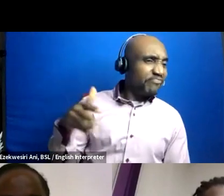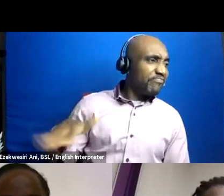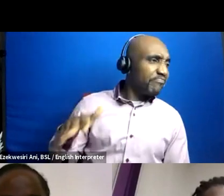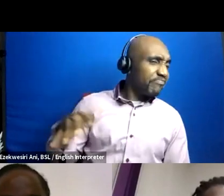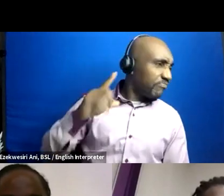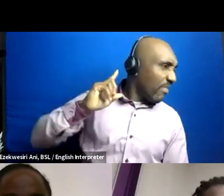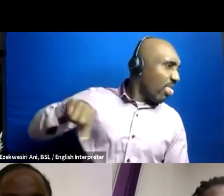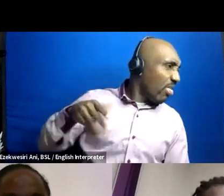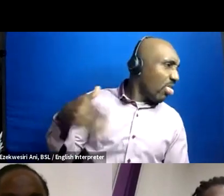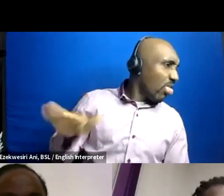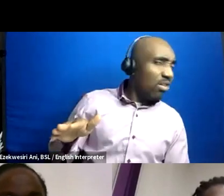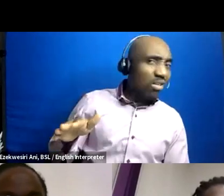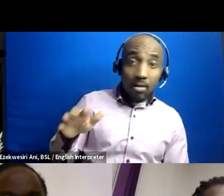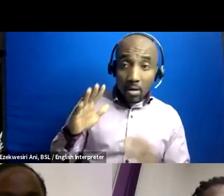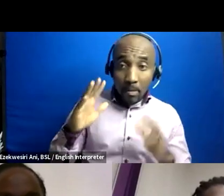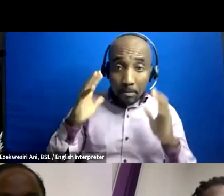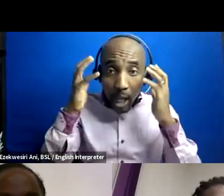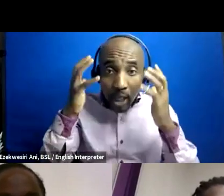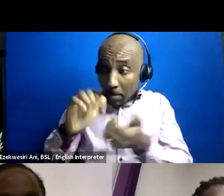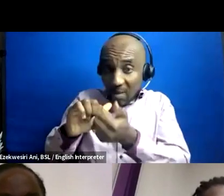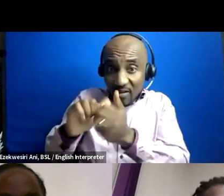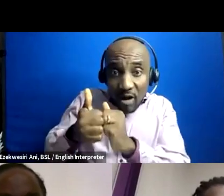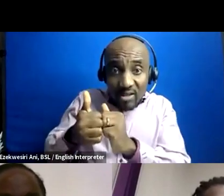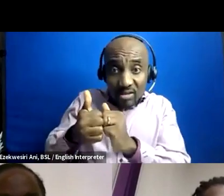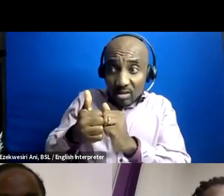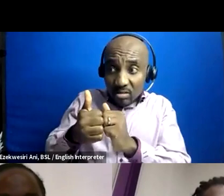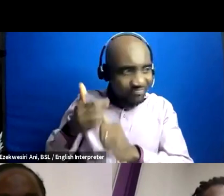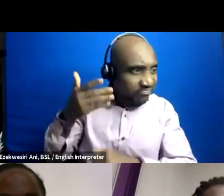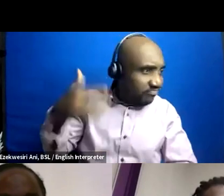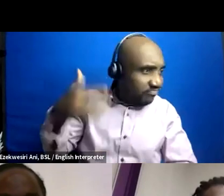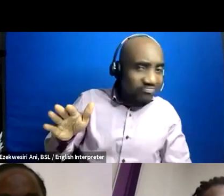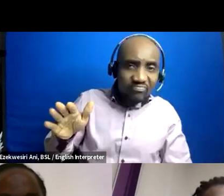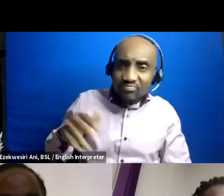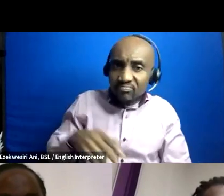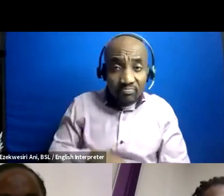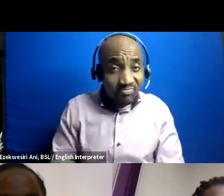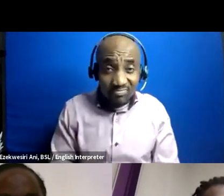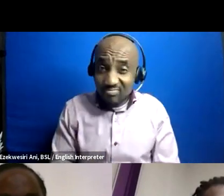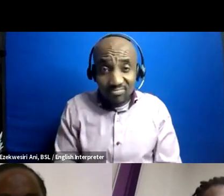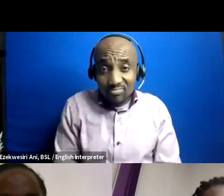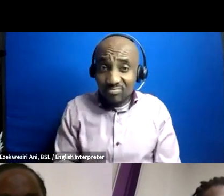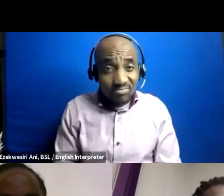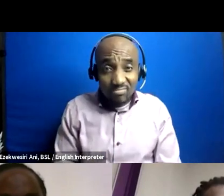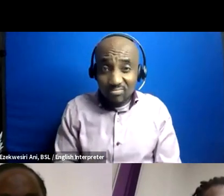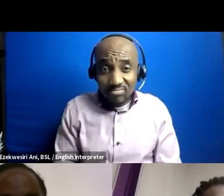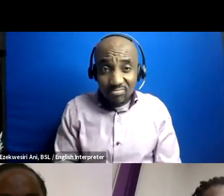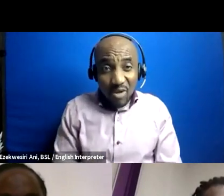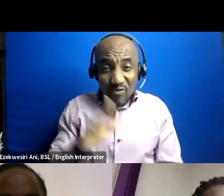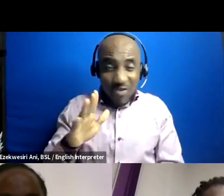and the concerns of my friends were dismissed in the most sort of card and